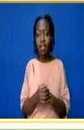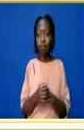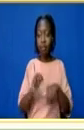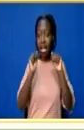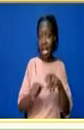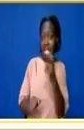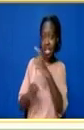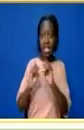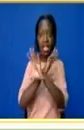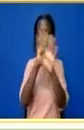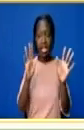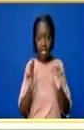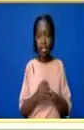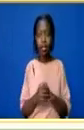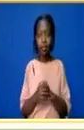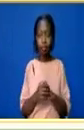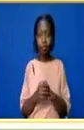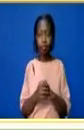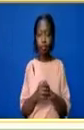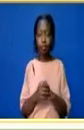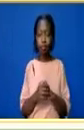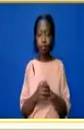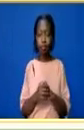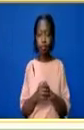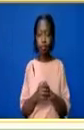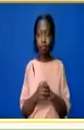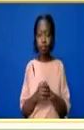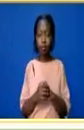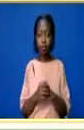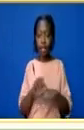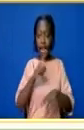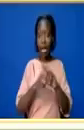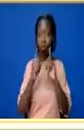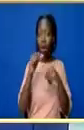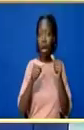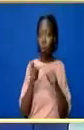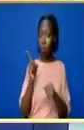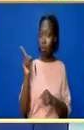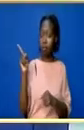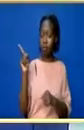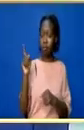the key word here is exposed. Exposed. Exposed. So, when you talk about